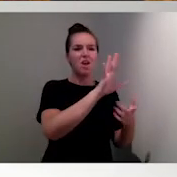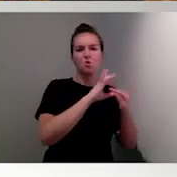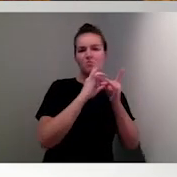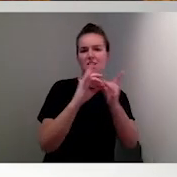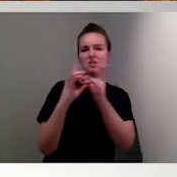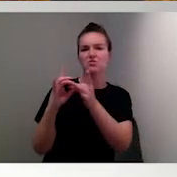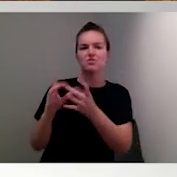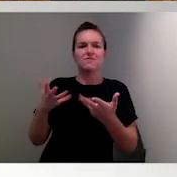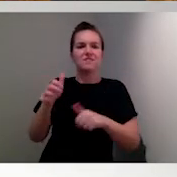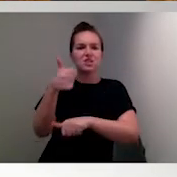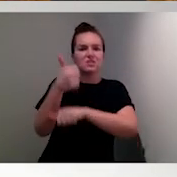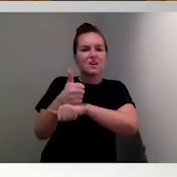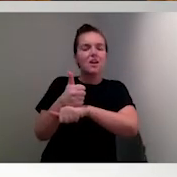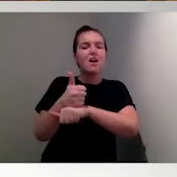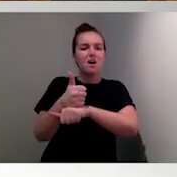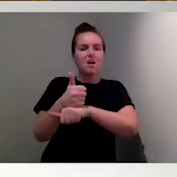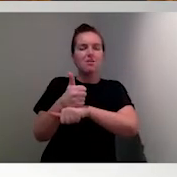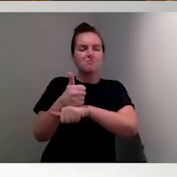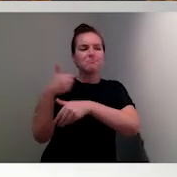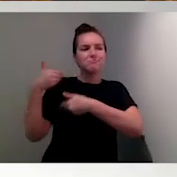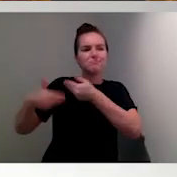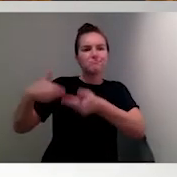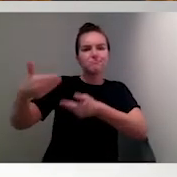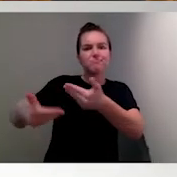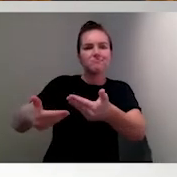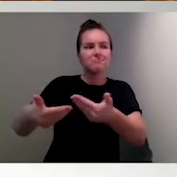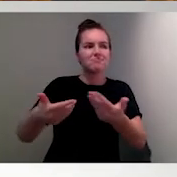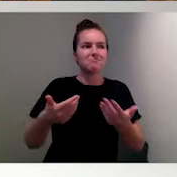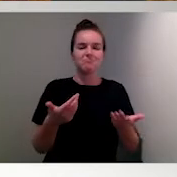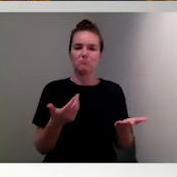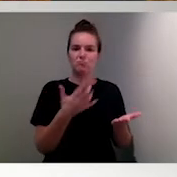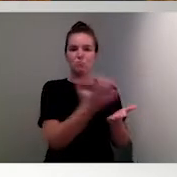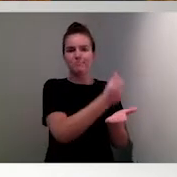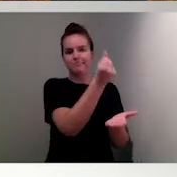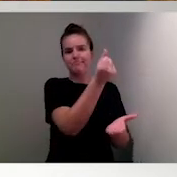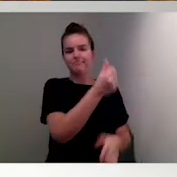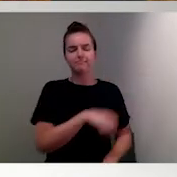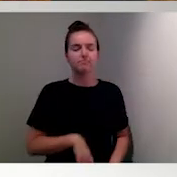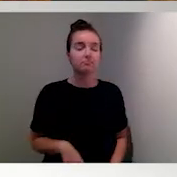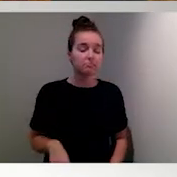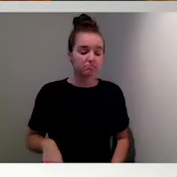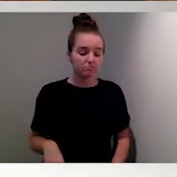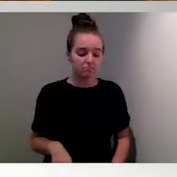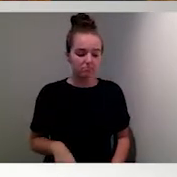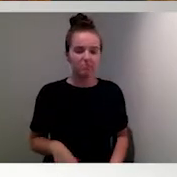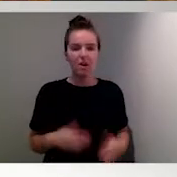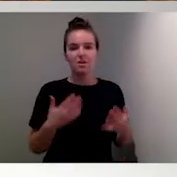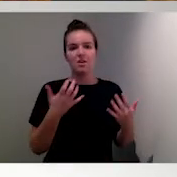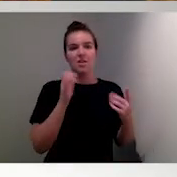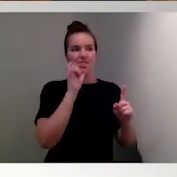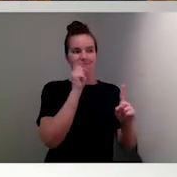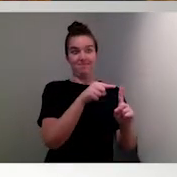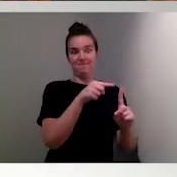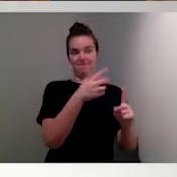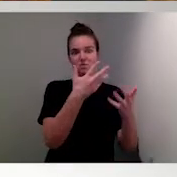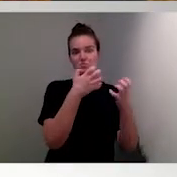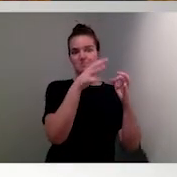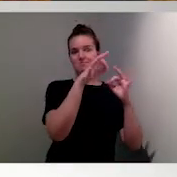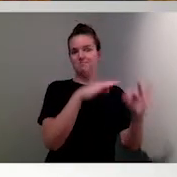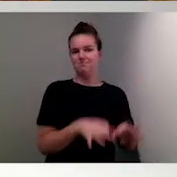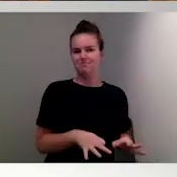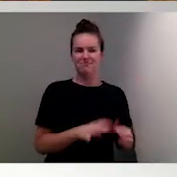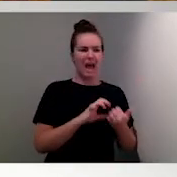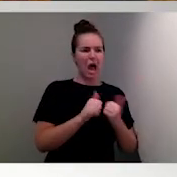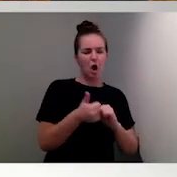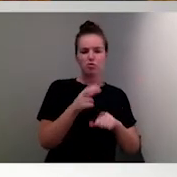they've cultivated and built over time in order to be able to use them. So I wanted to just kind of go over that because I get so many questions about how does